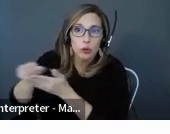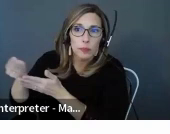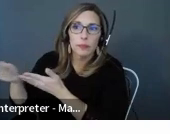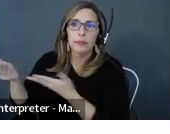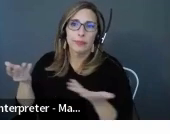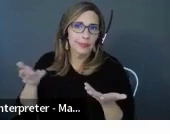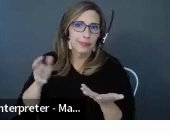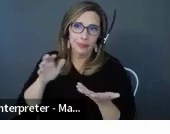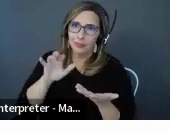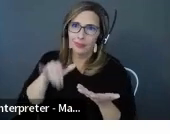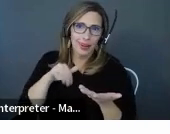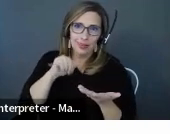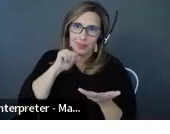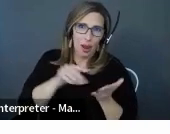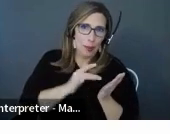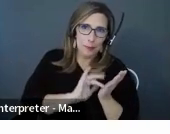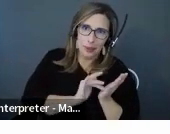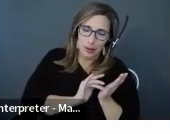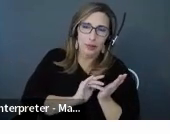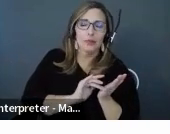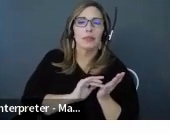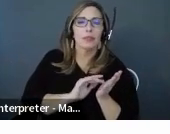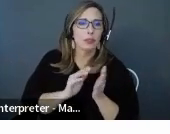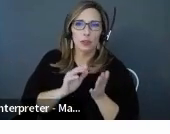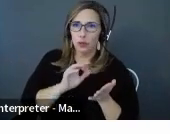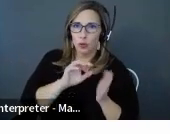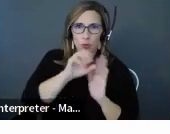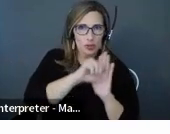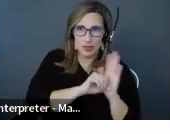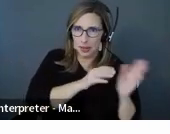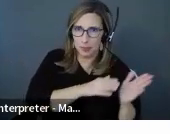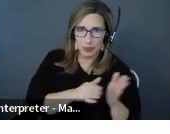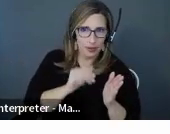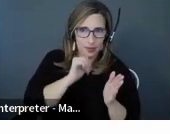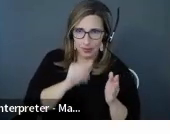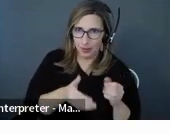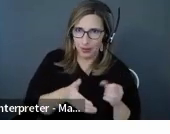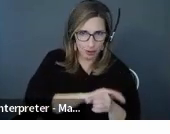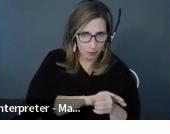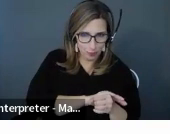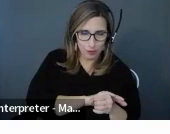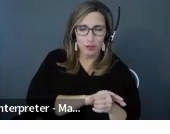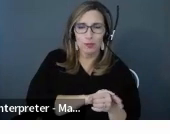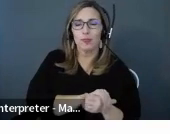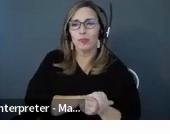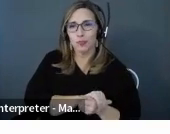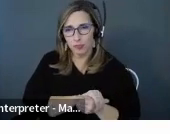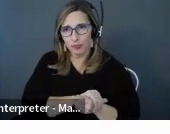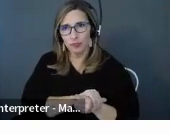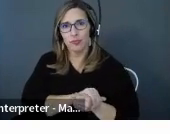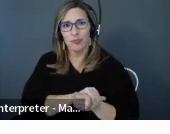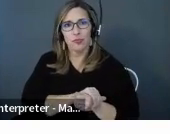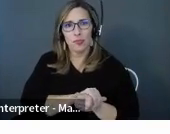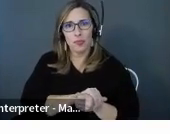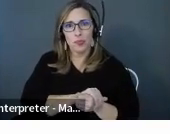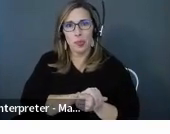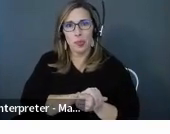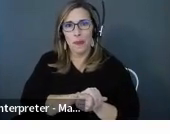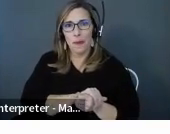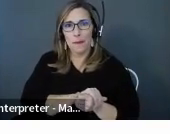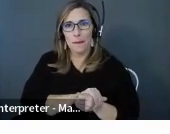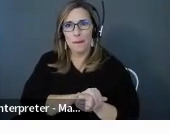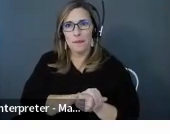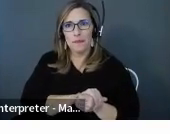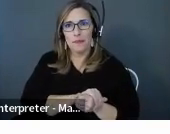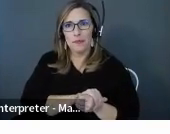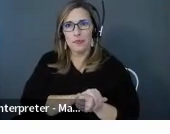food. That's all non-medical transportation, and that's typically not covered by the state plan.